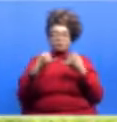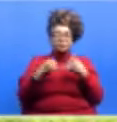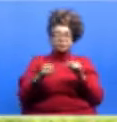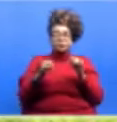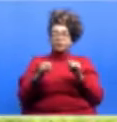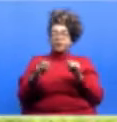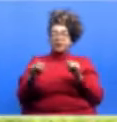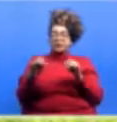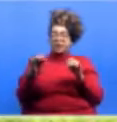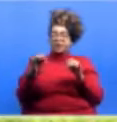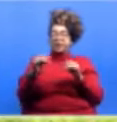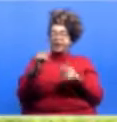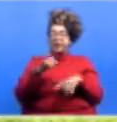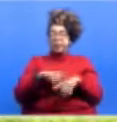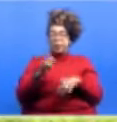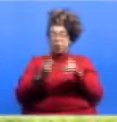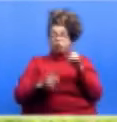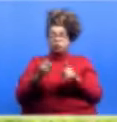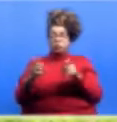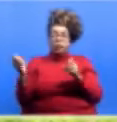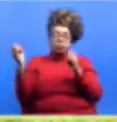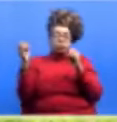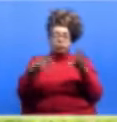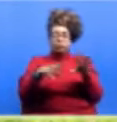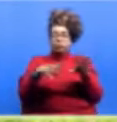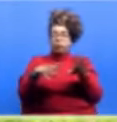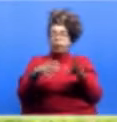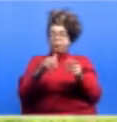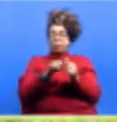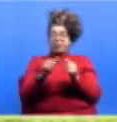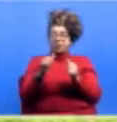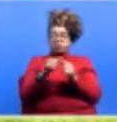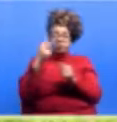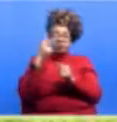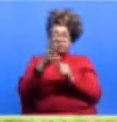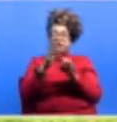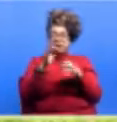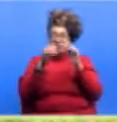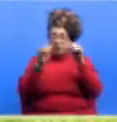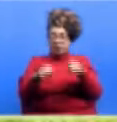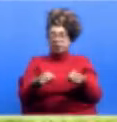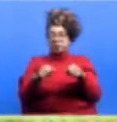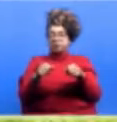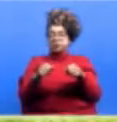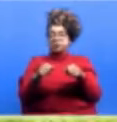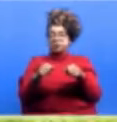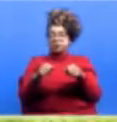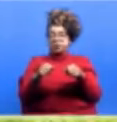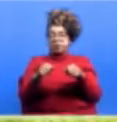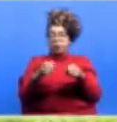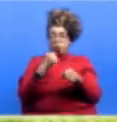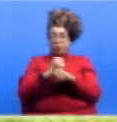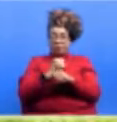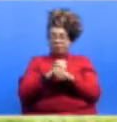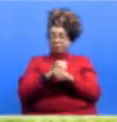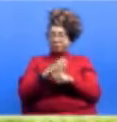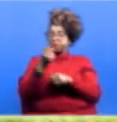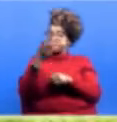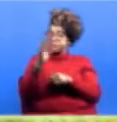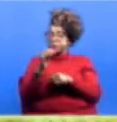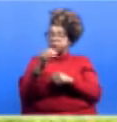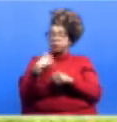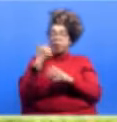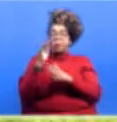moto tunaika kwa mahindi, at least tuone hao wadudu wanaweza kufa, kwa sababu tumejaribu dawa imeshindikana. So